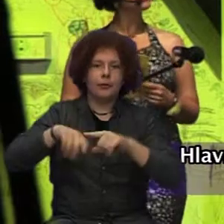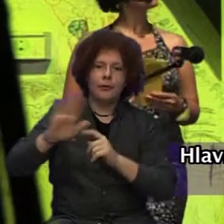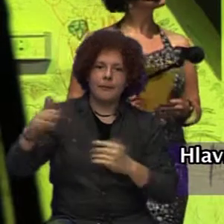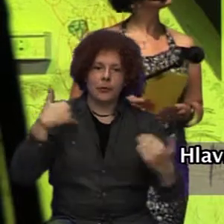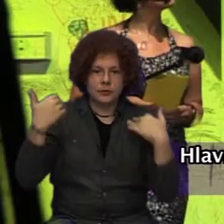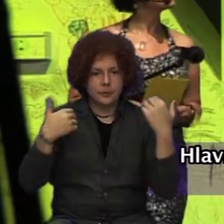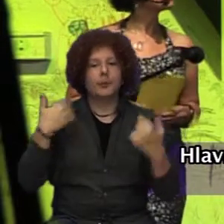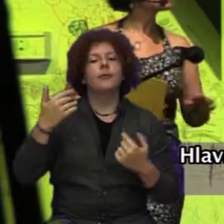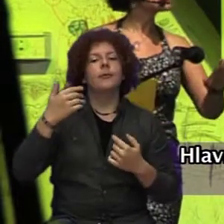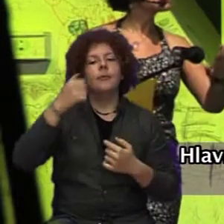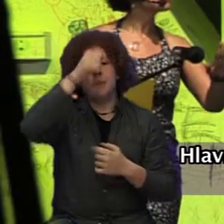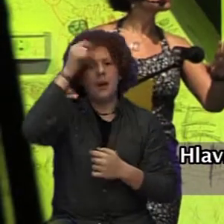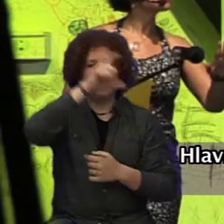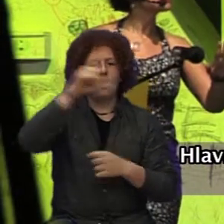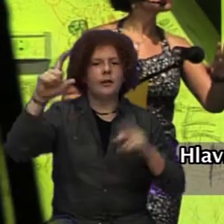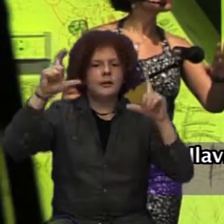Získává